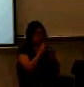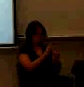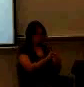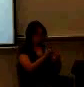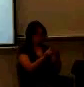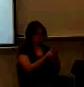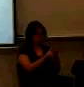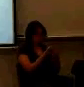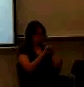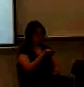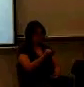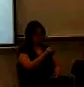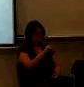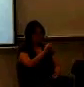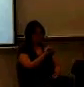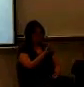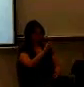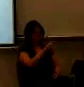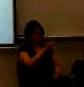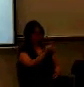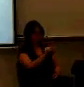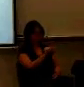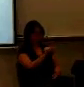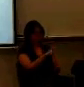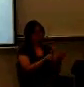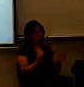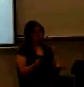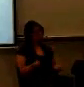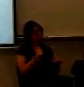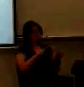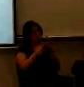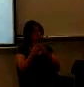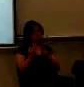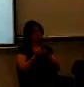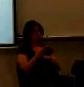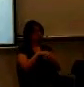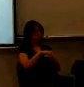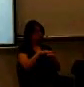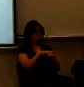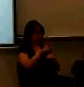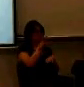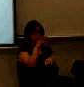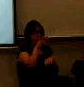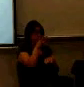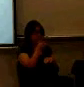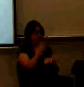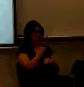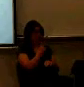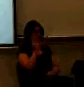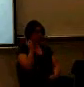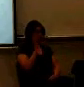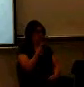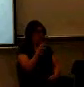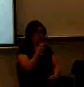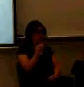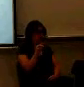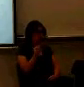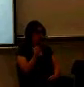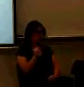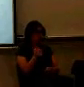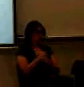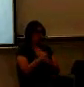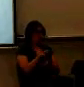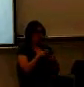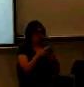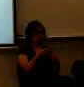related to cyanobacteria. But many communities use surface water and they have cyanobacterial blooms. They create a